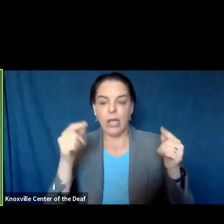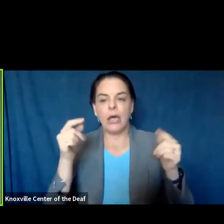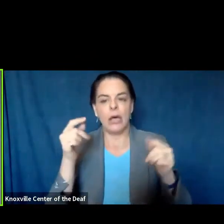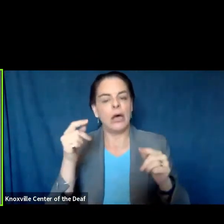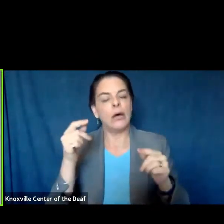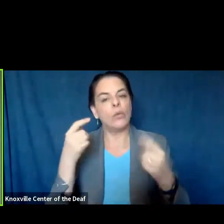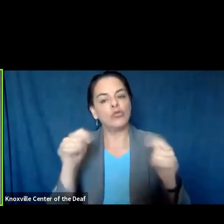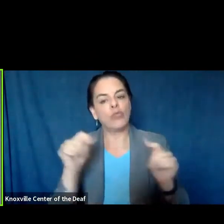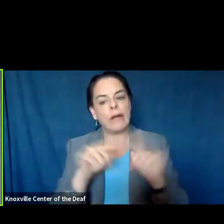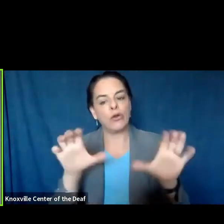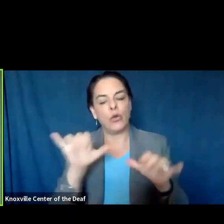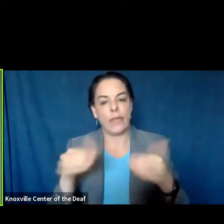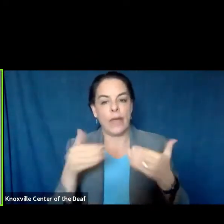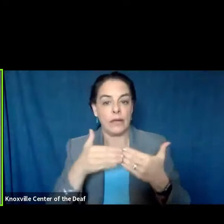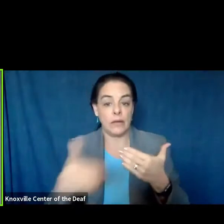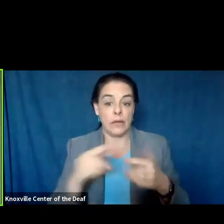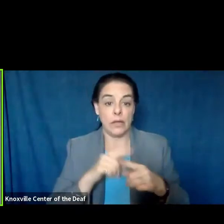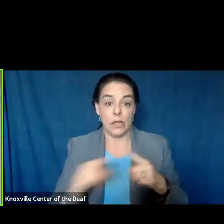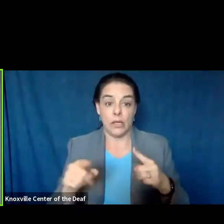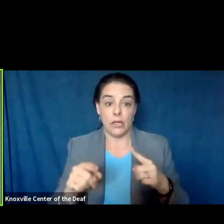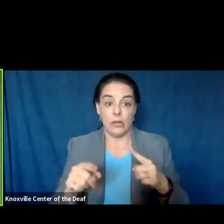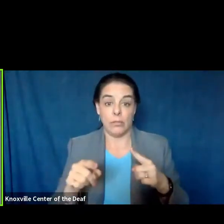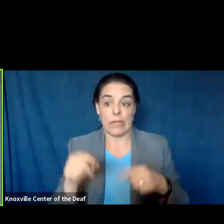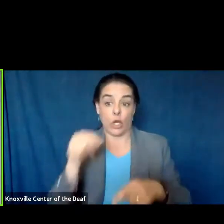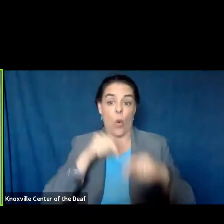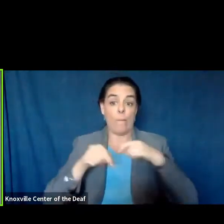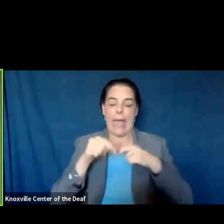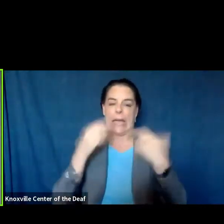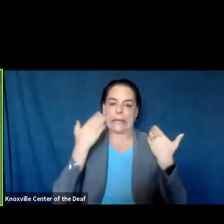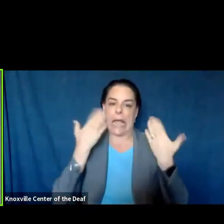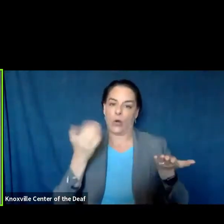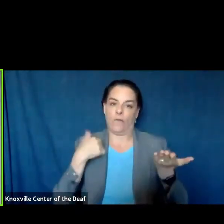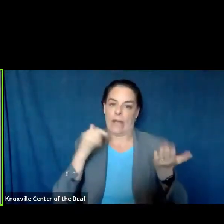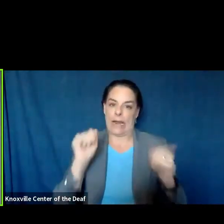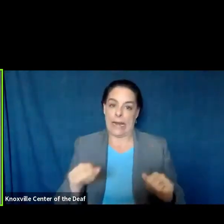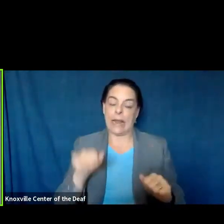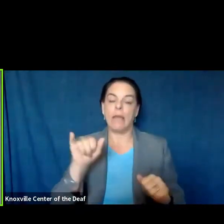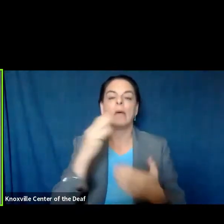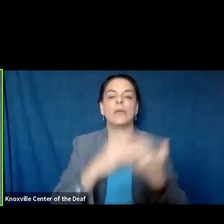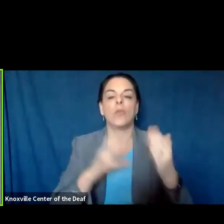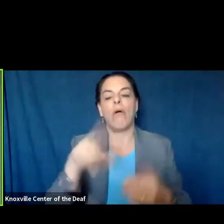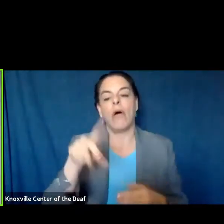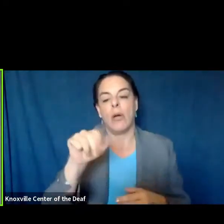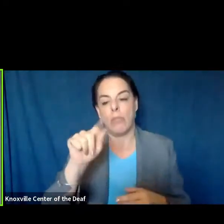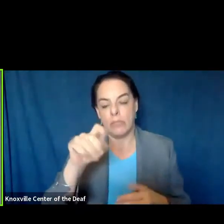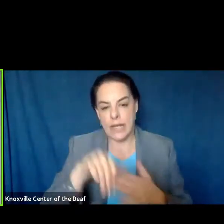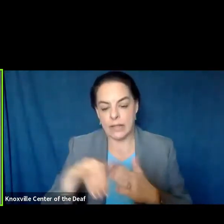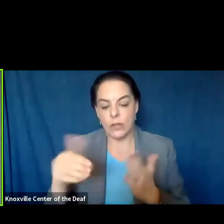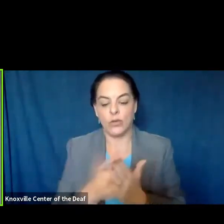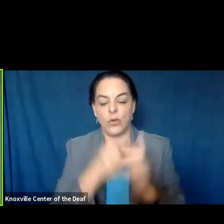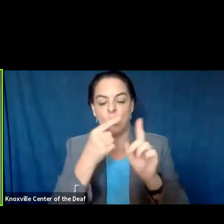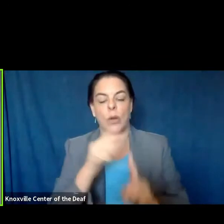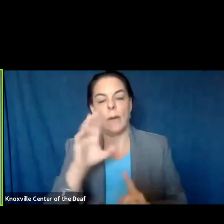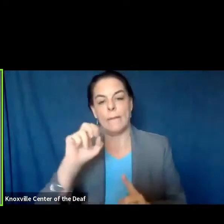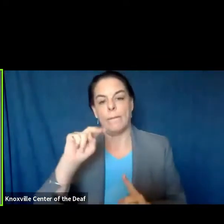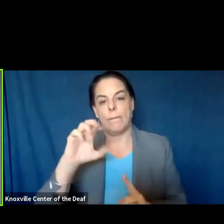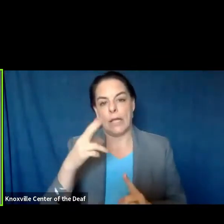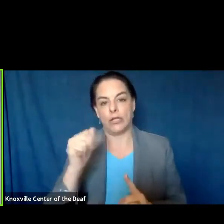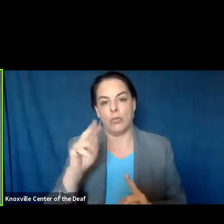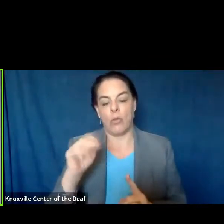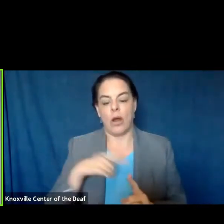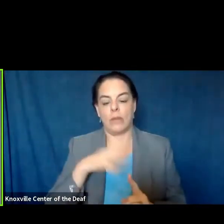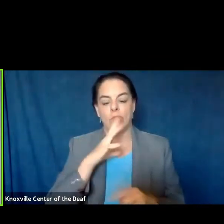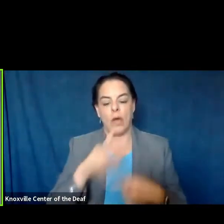that moving forward, but I don't know that I'm going to be able to do it going back. And that's part of the updates in that benchmark we've been talking about. So I'm sorry,